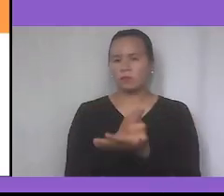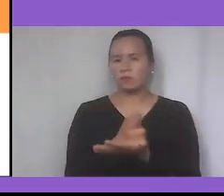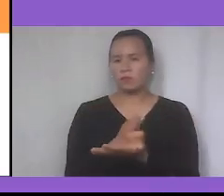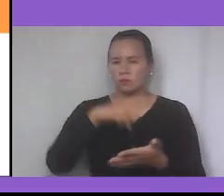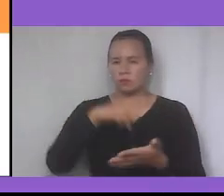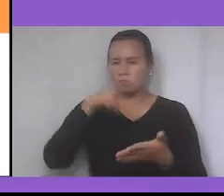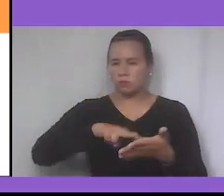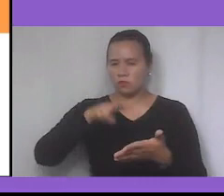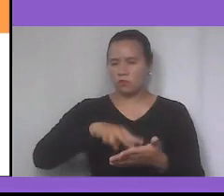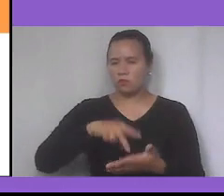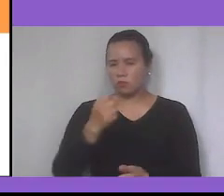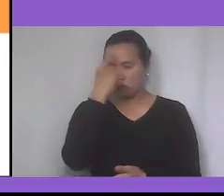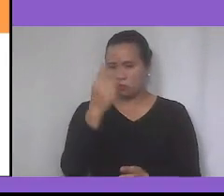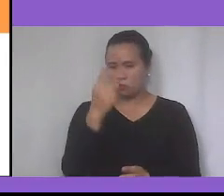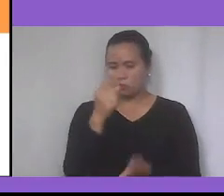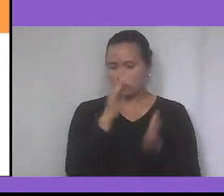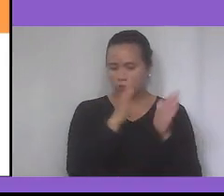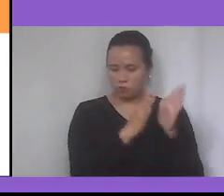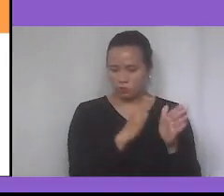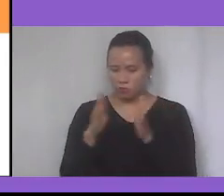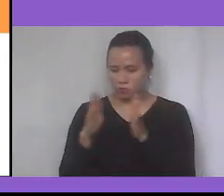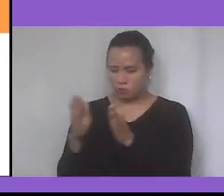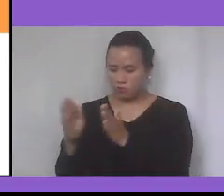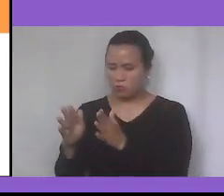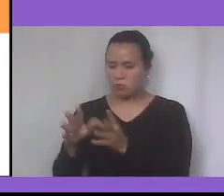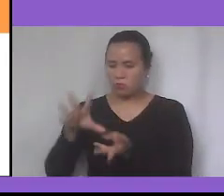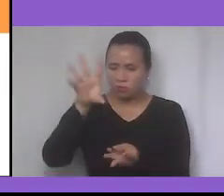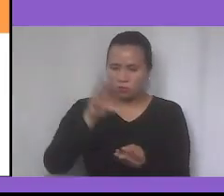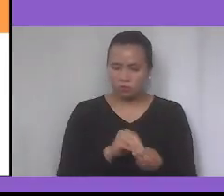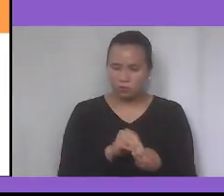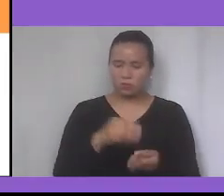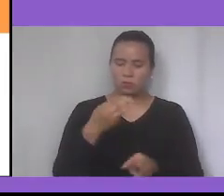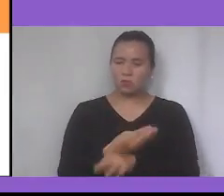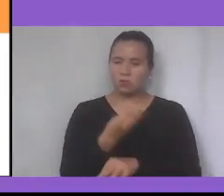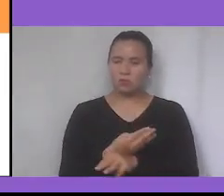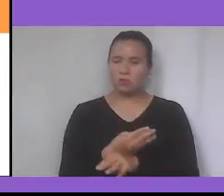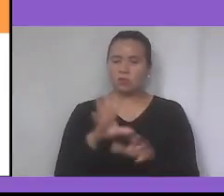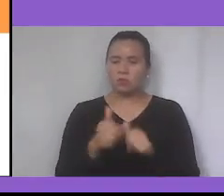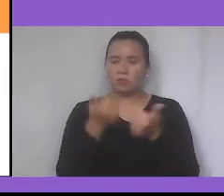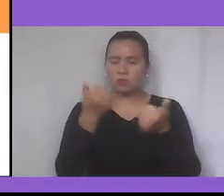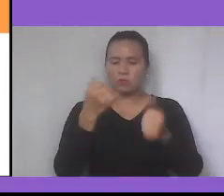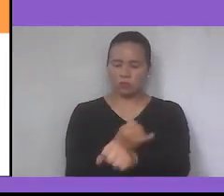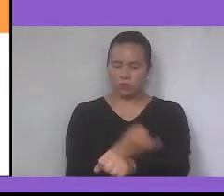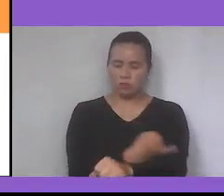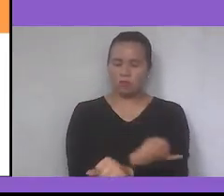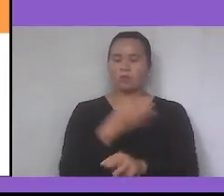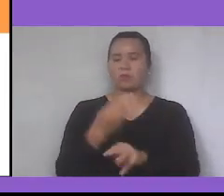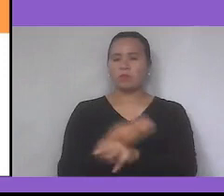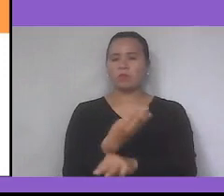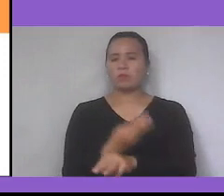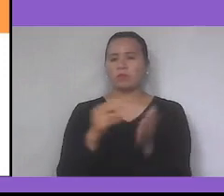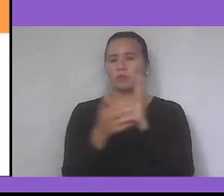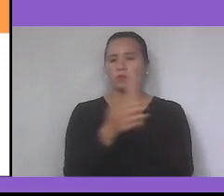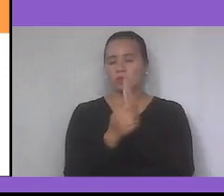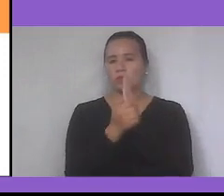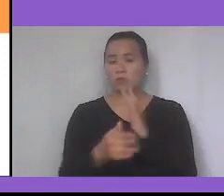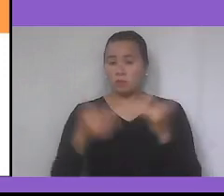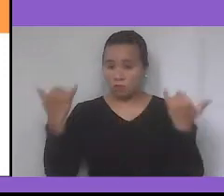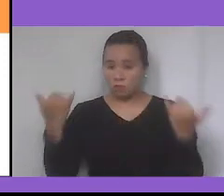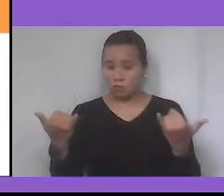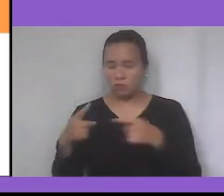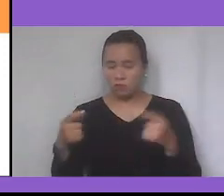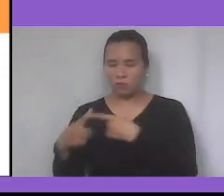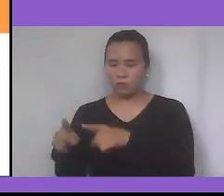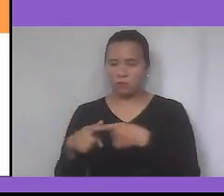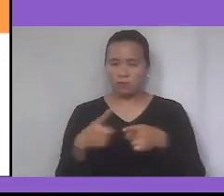How can we help our students read and understand step when solving math equations? How can they improve